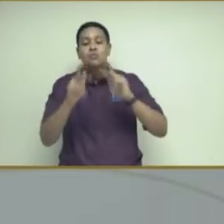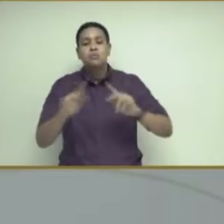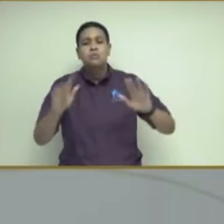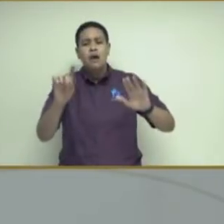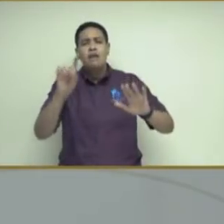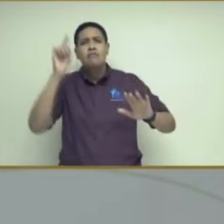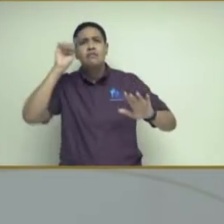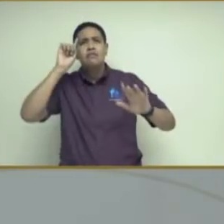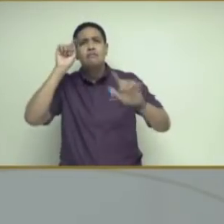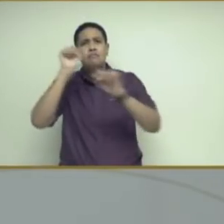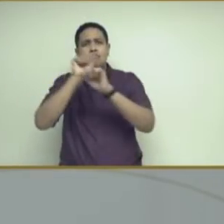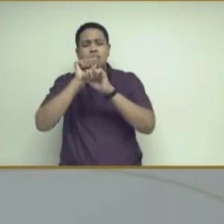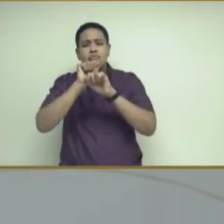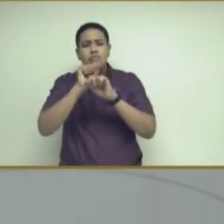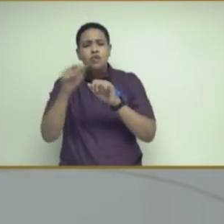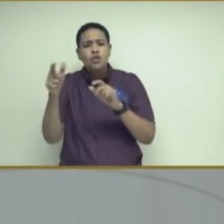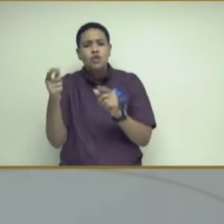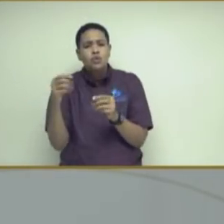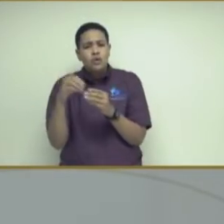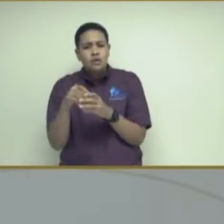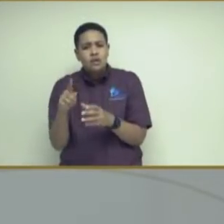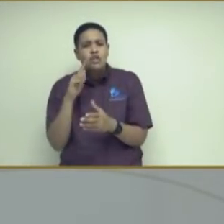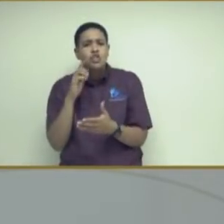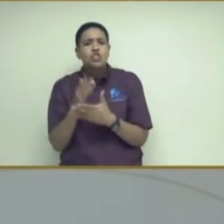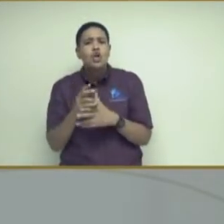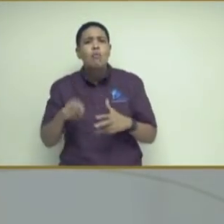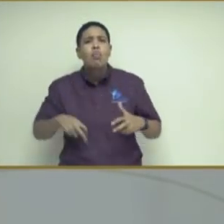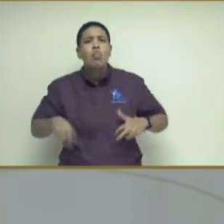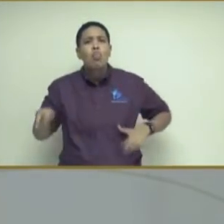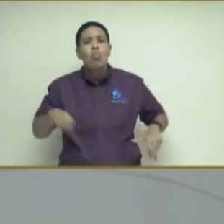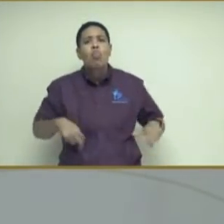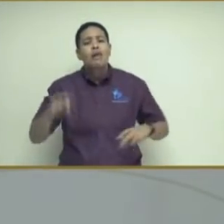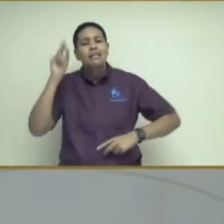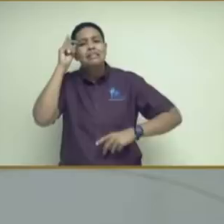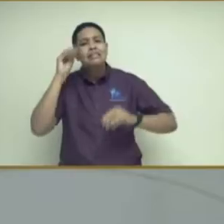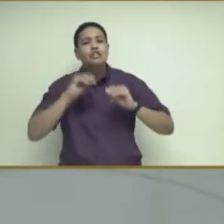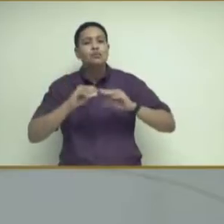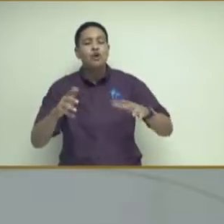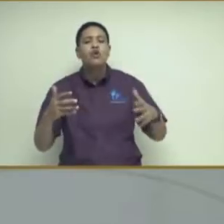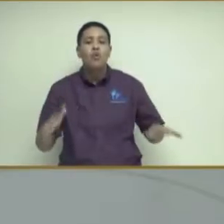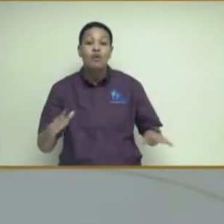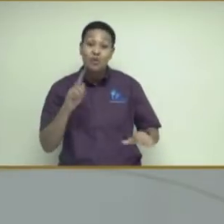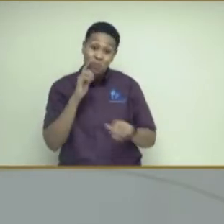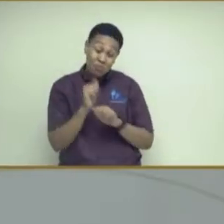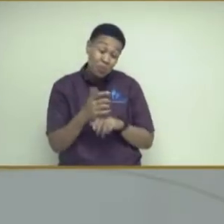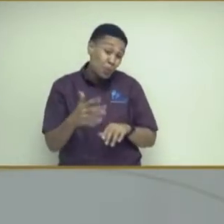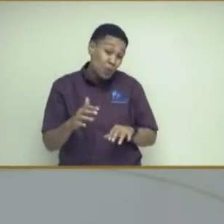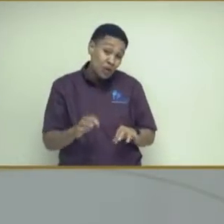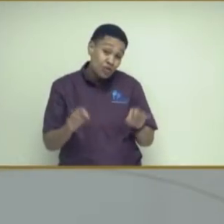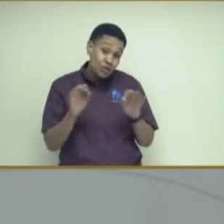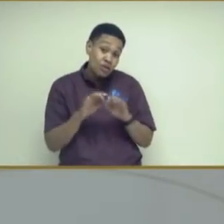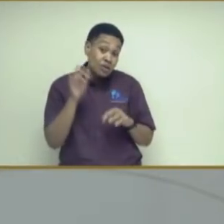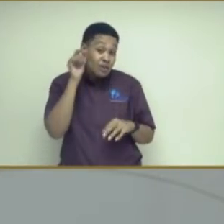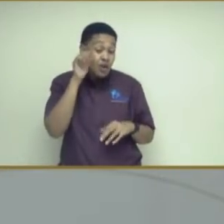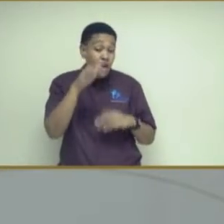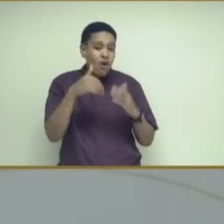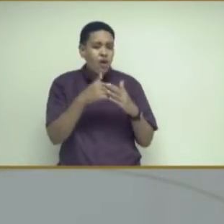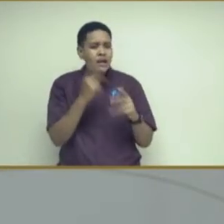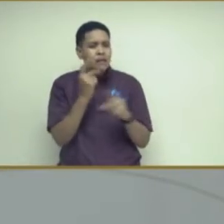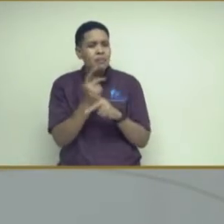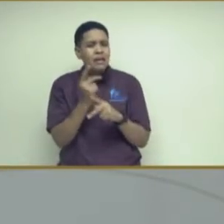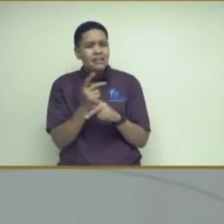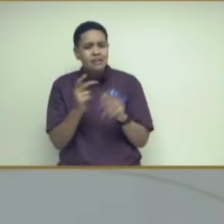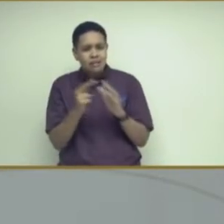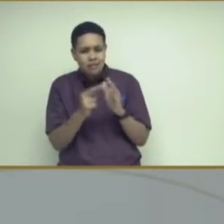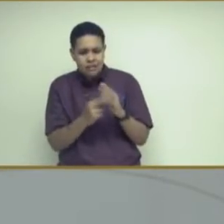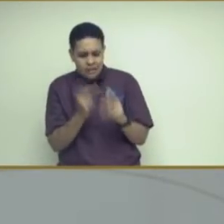to ensure that they do their part to stop the transmission of the disease. And so therefore it is critical that everybody maintain the